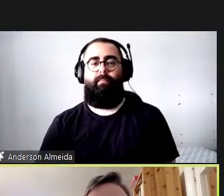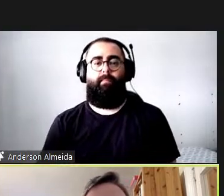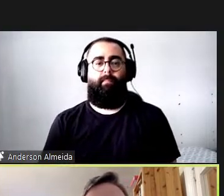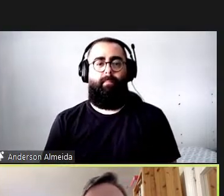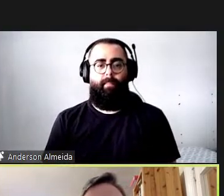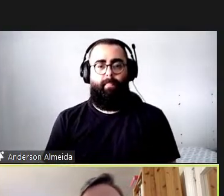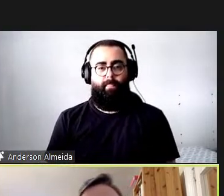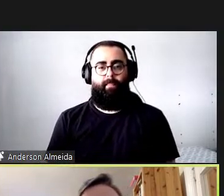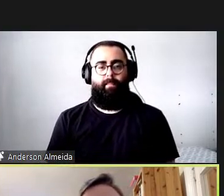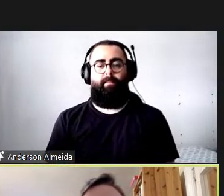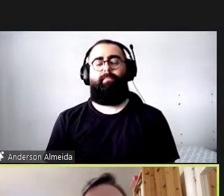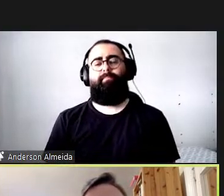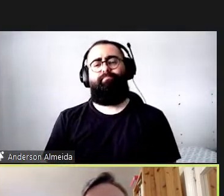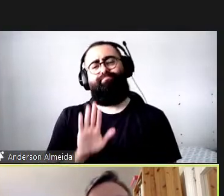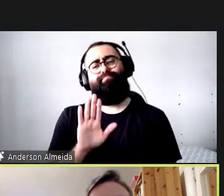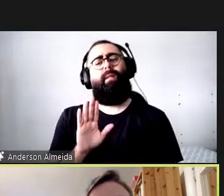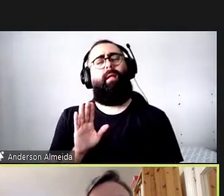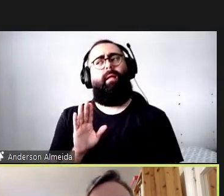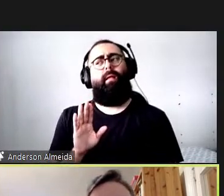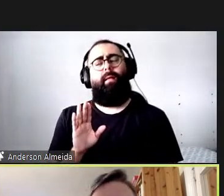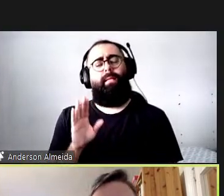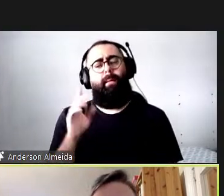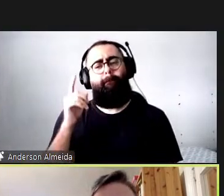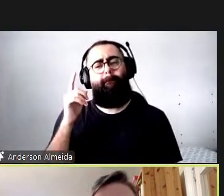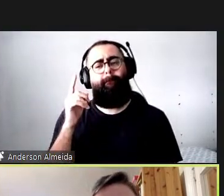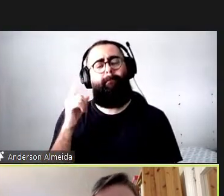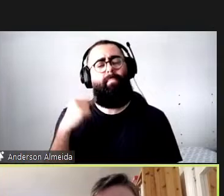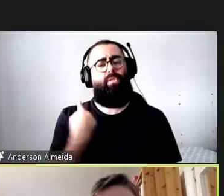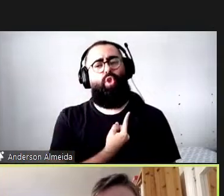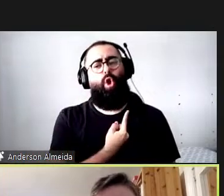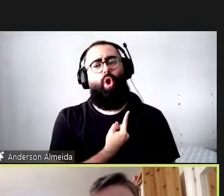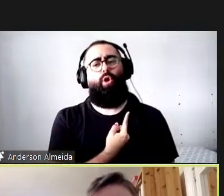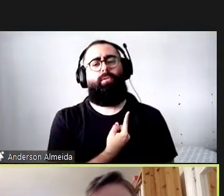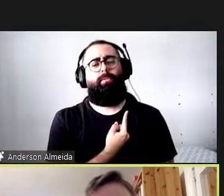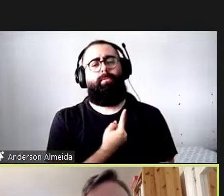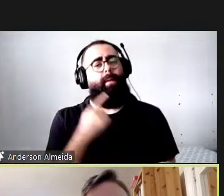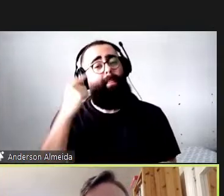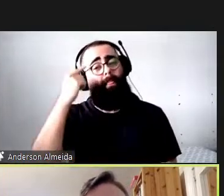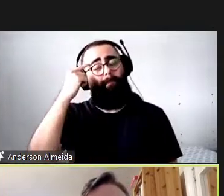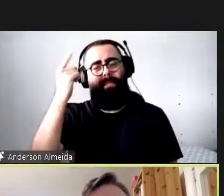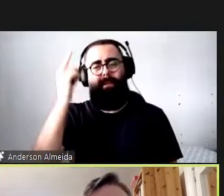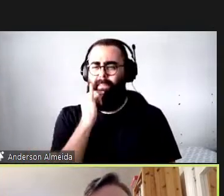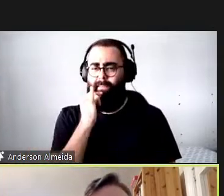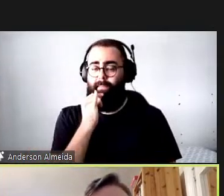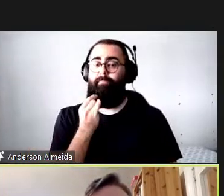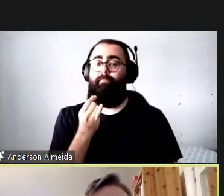So let's think about how sign is different from speech.